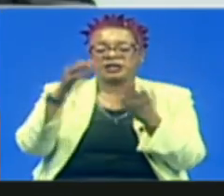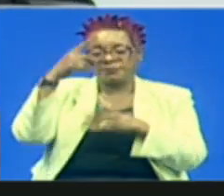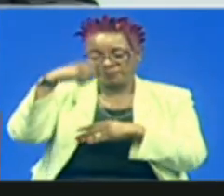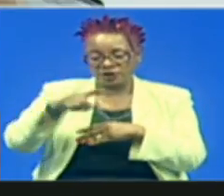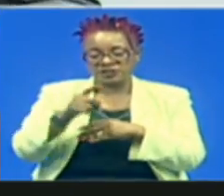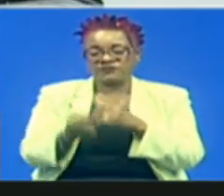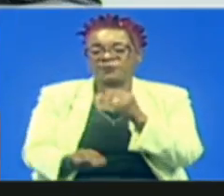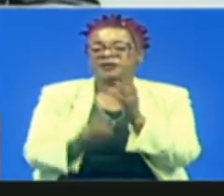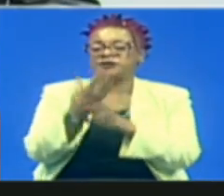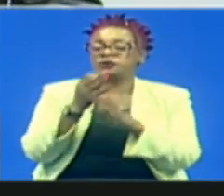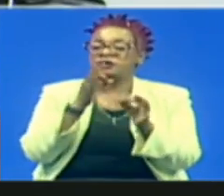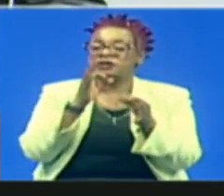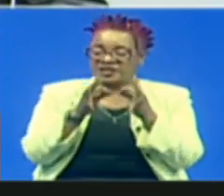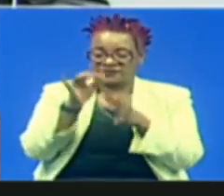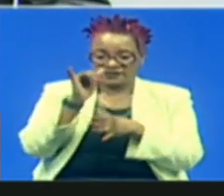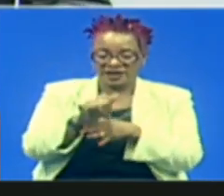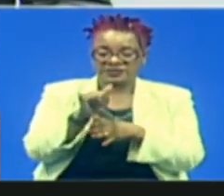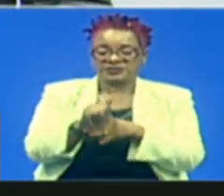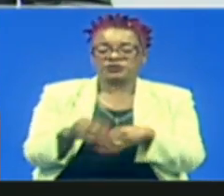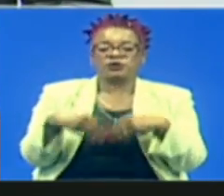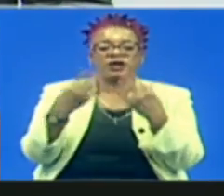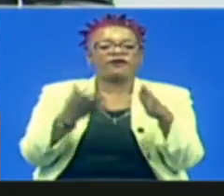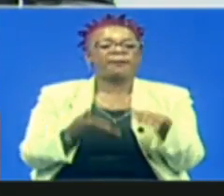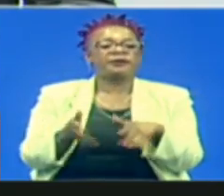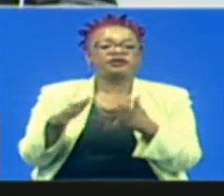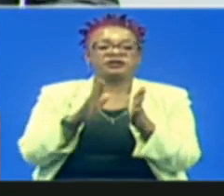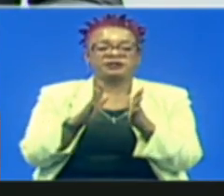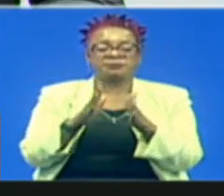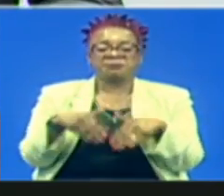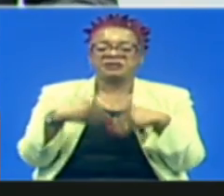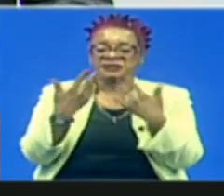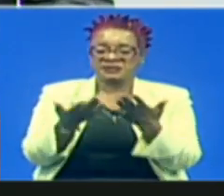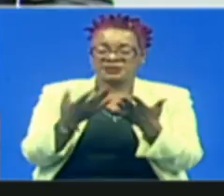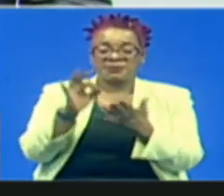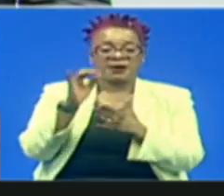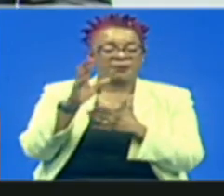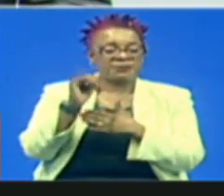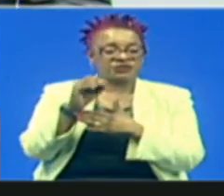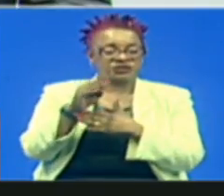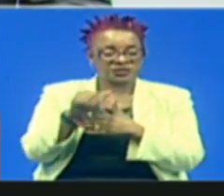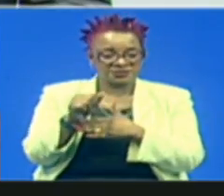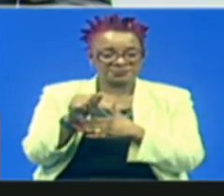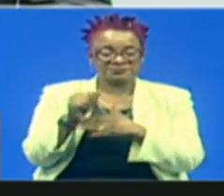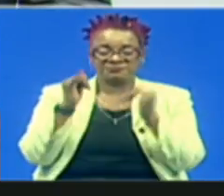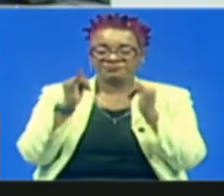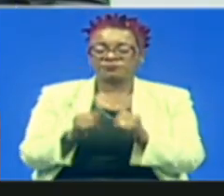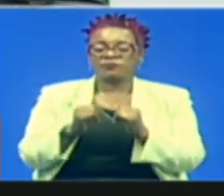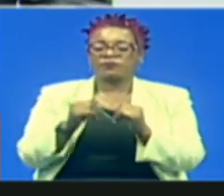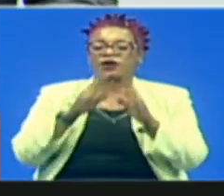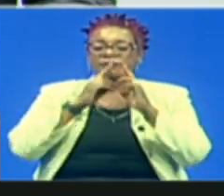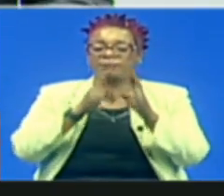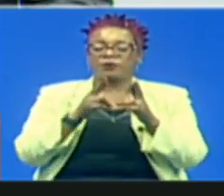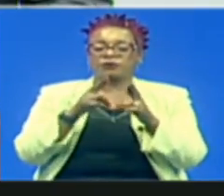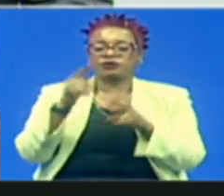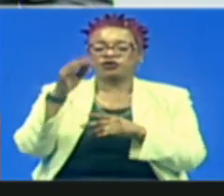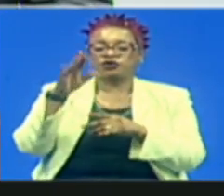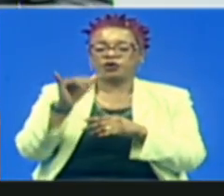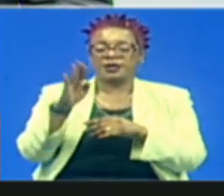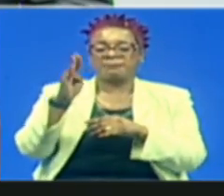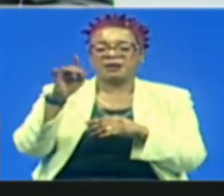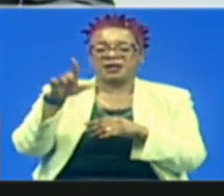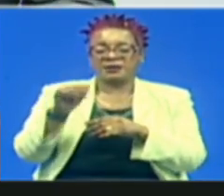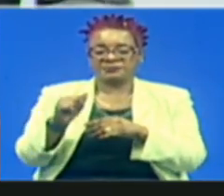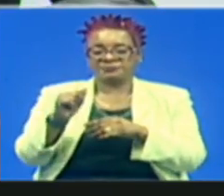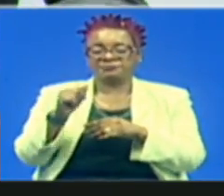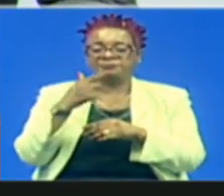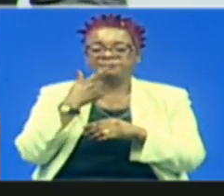the continent is to optimize on the opportunities presented by emerging trends. According to a new report by the Tony Blair Institute, the continent